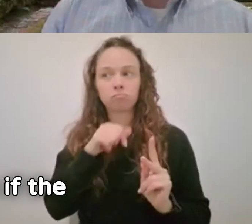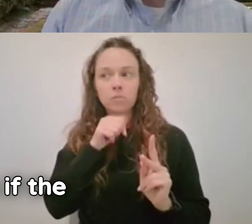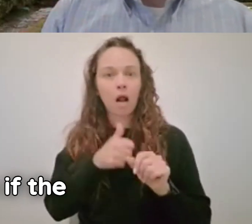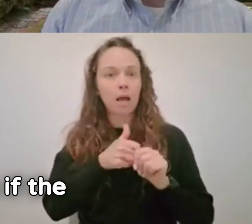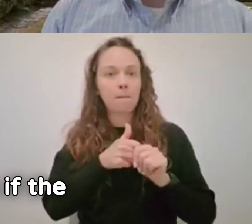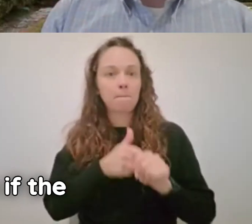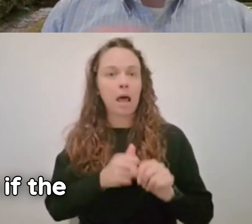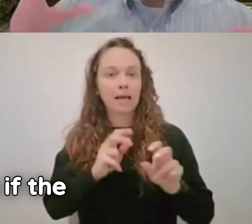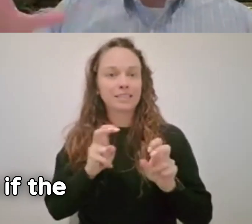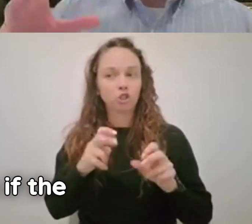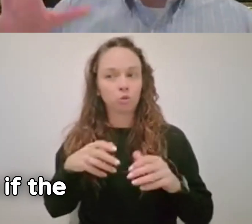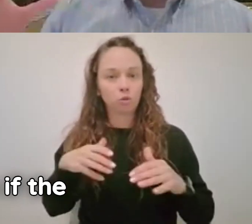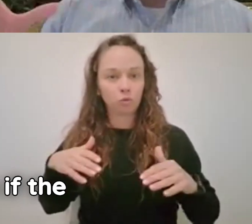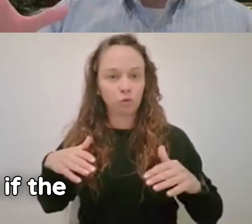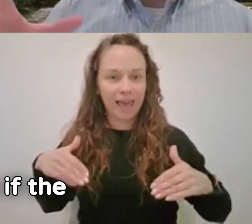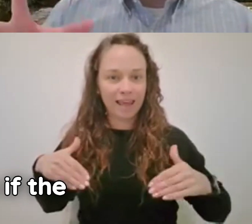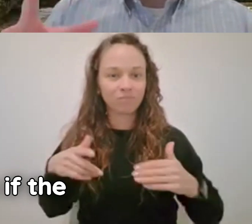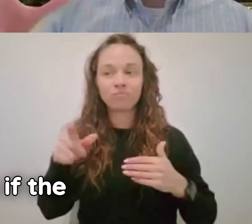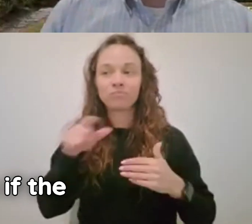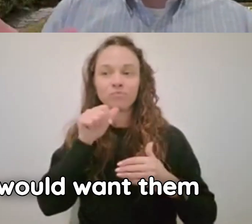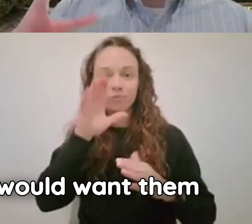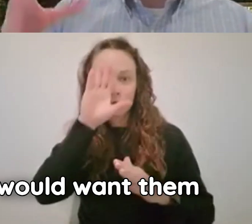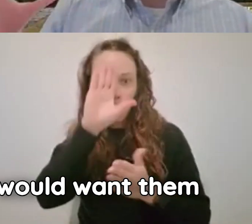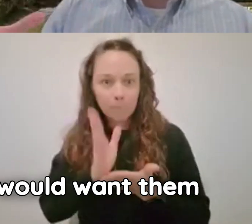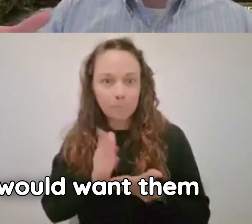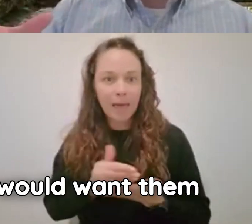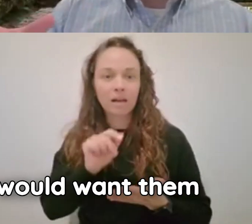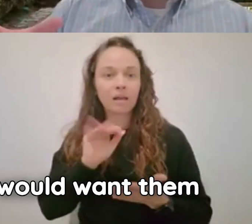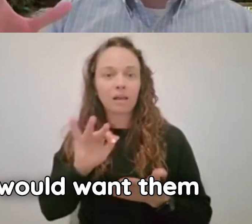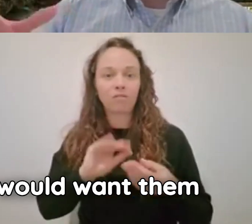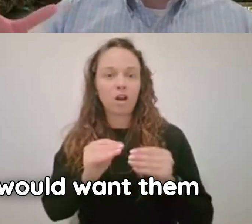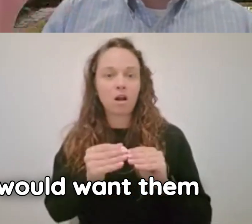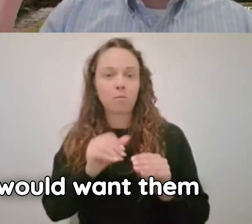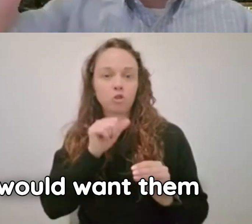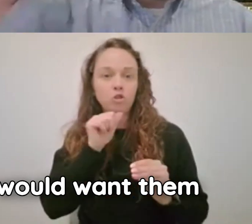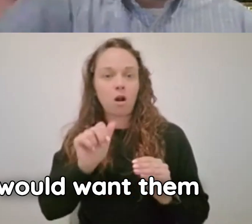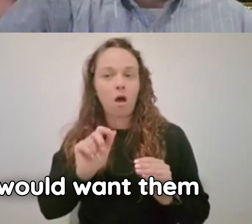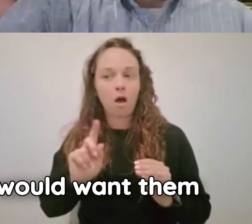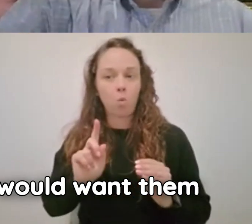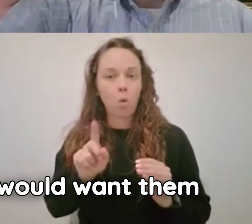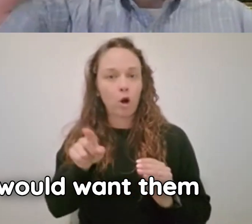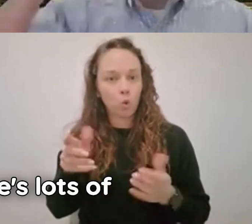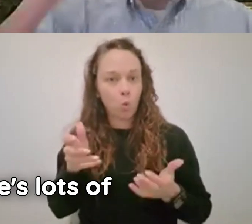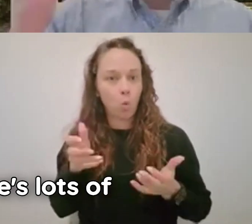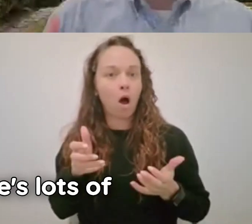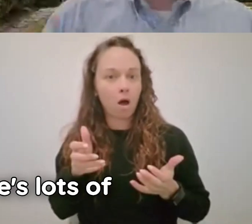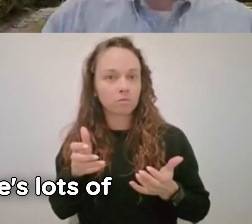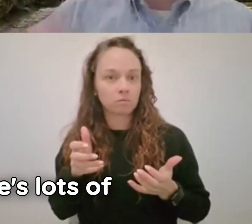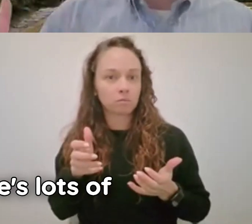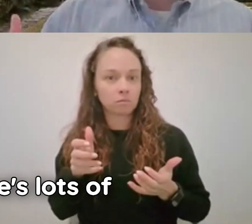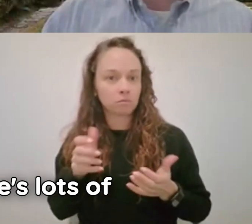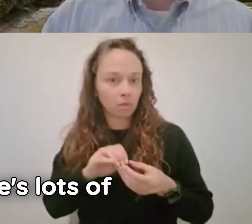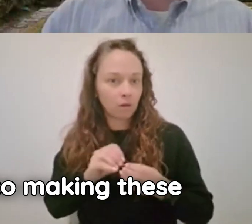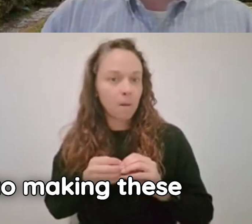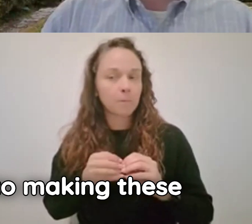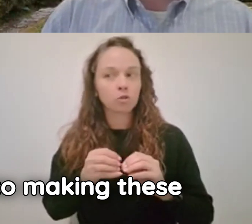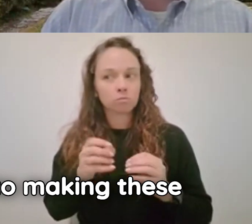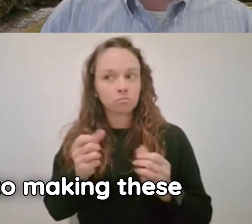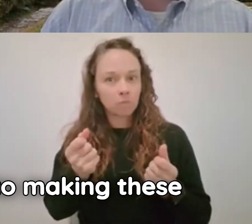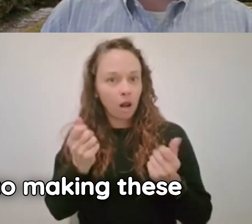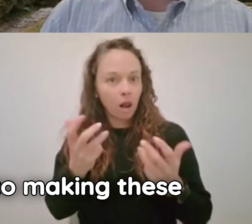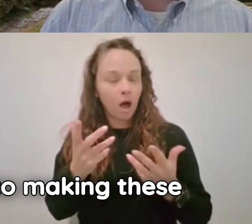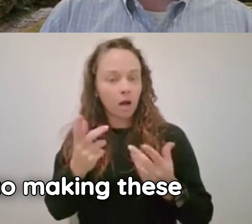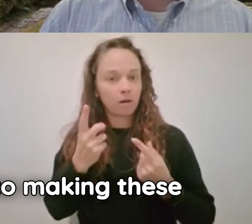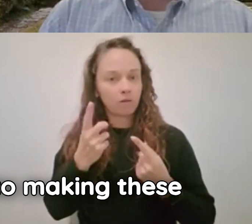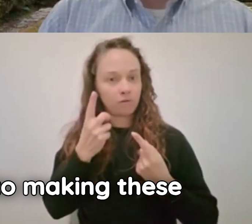yet. Don't panic if the numbers aren't where you would want them to be, because there's lots of